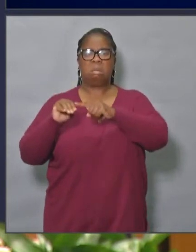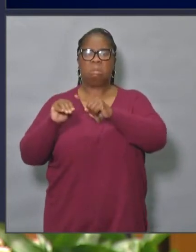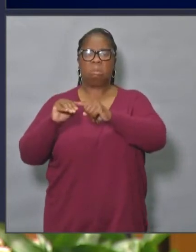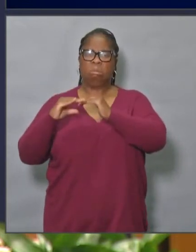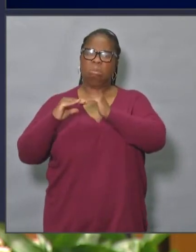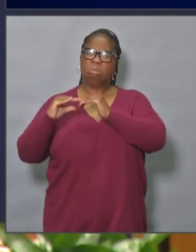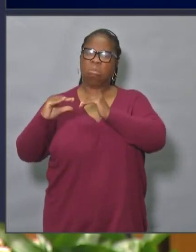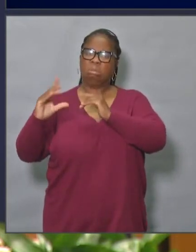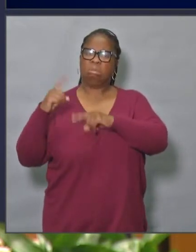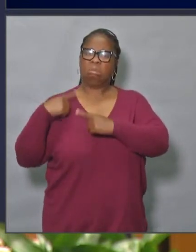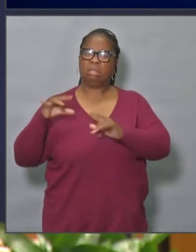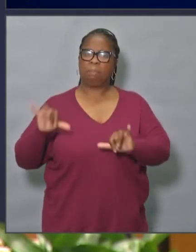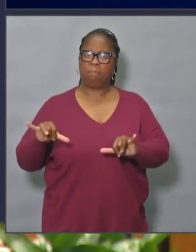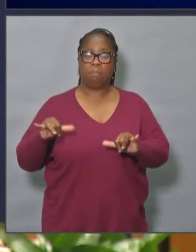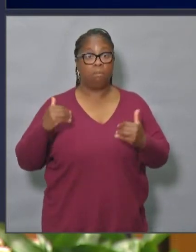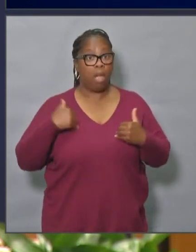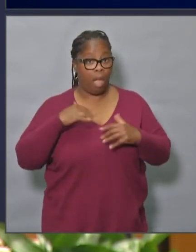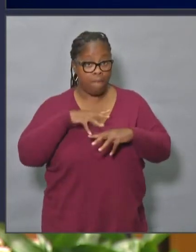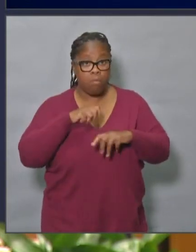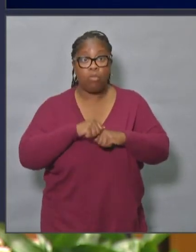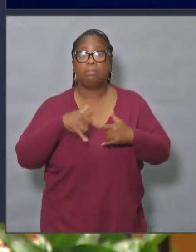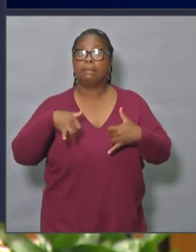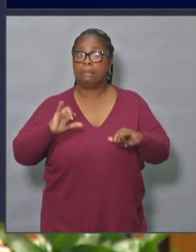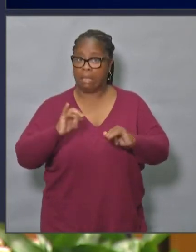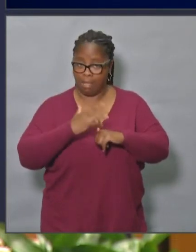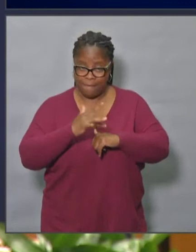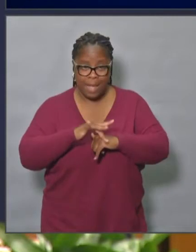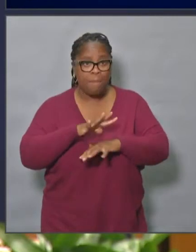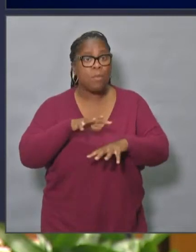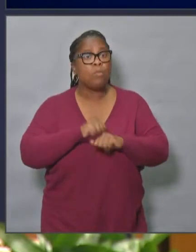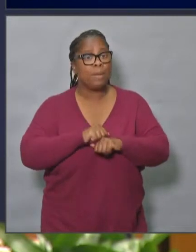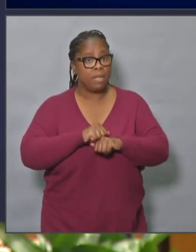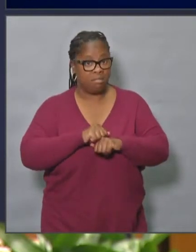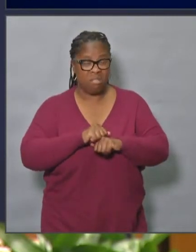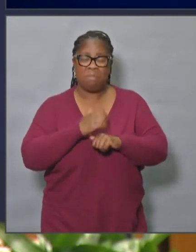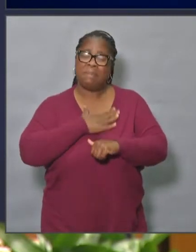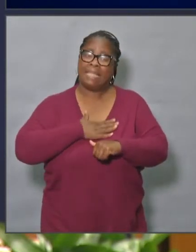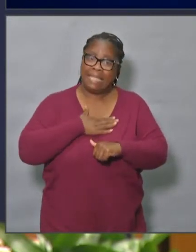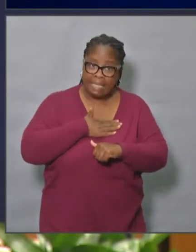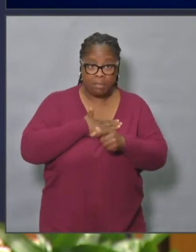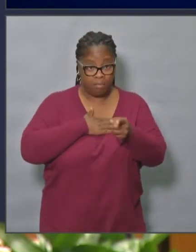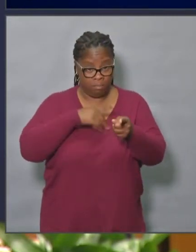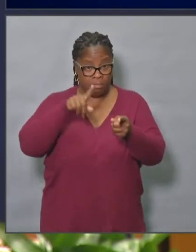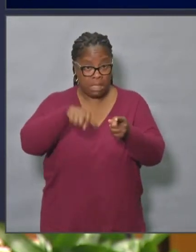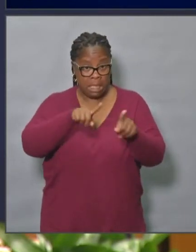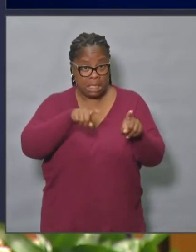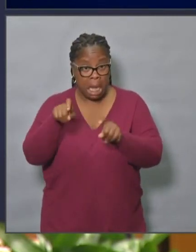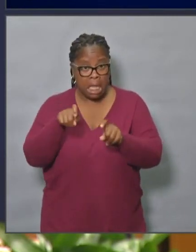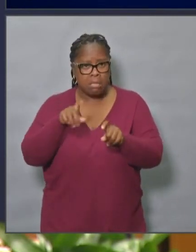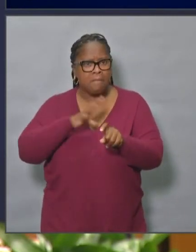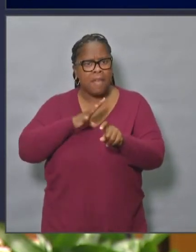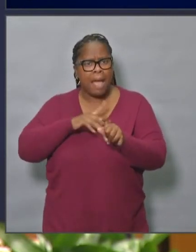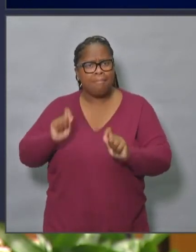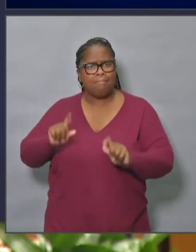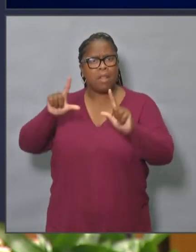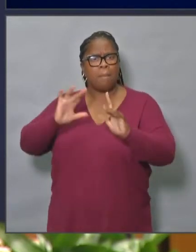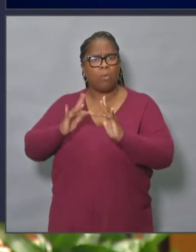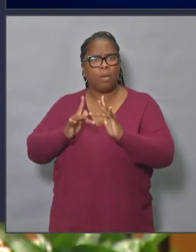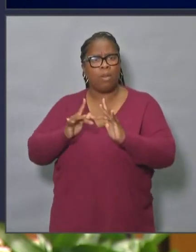appointments that are available at the regional testing sites, so please, if you need to be tested, go online to